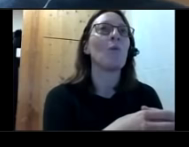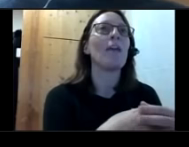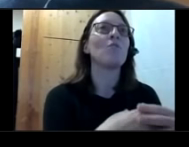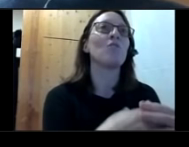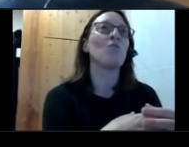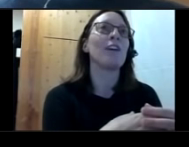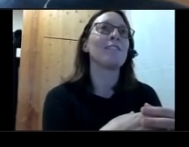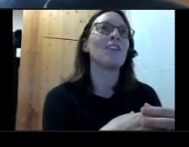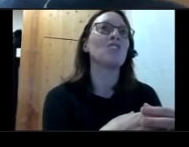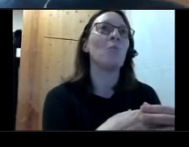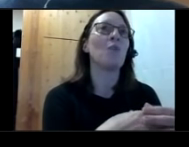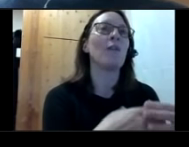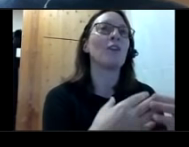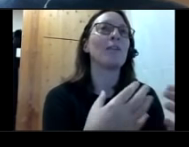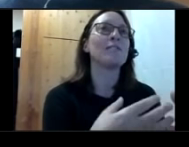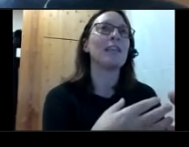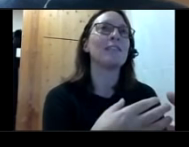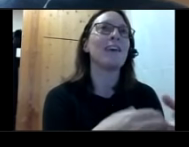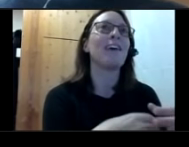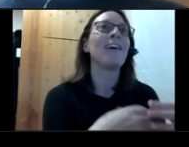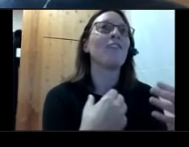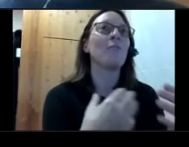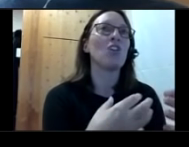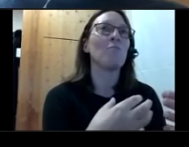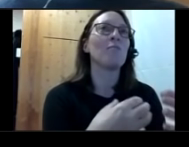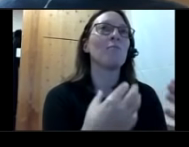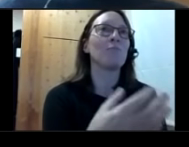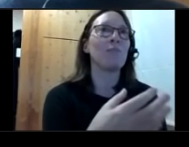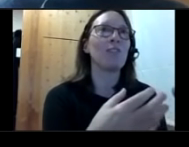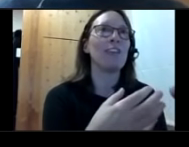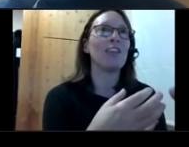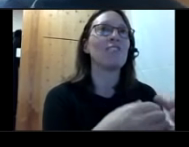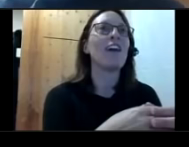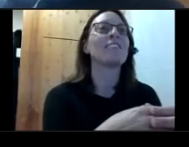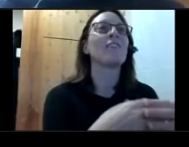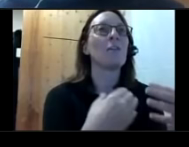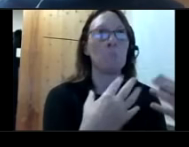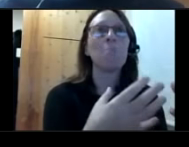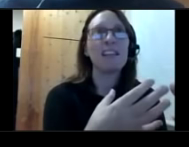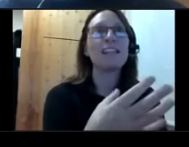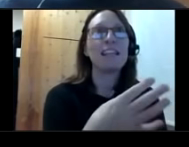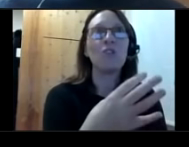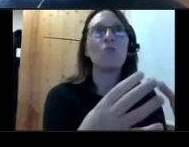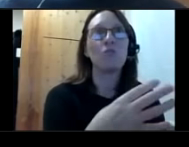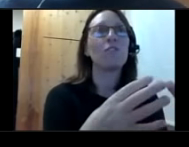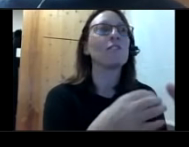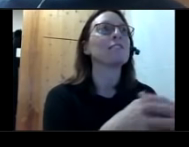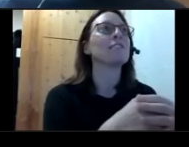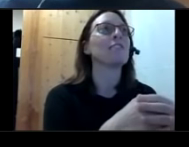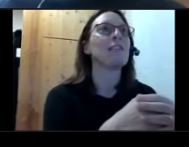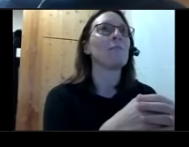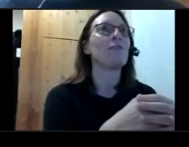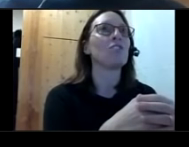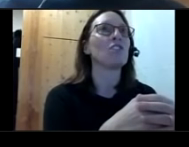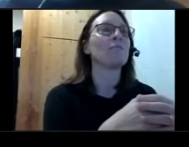regulations. So if you are an organisation where you have to go out to tender for procurement because of EU directives, basically you're also considered